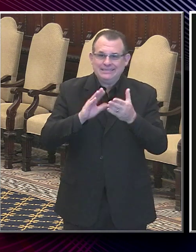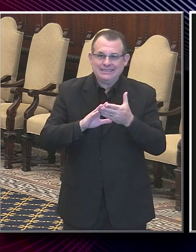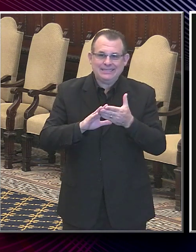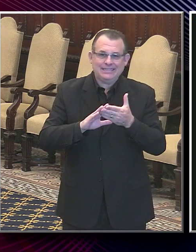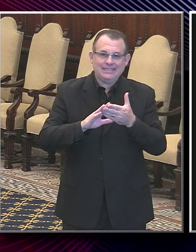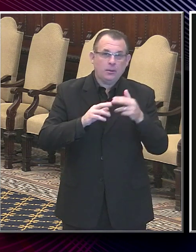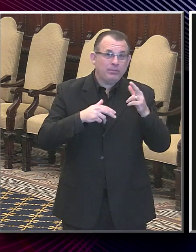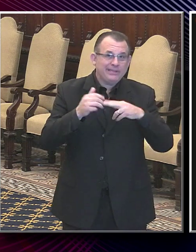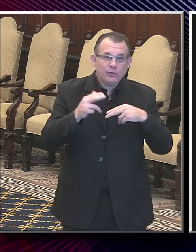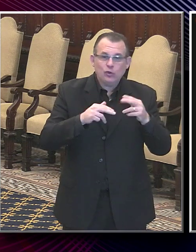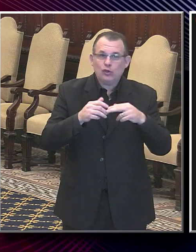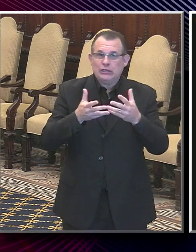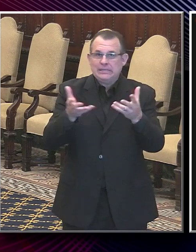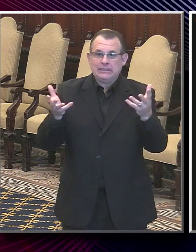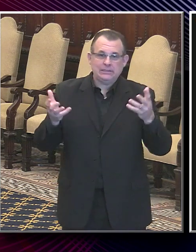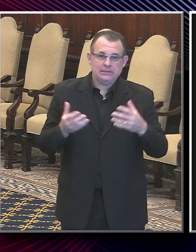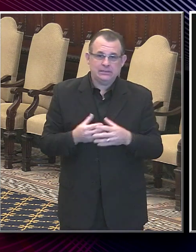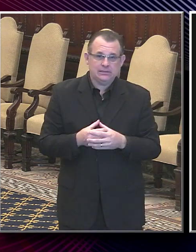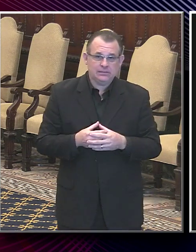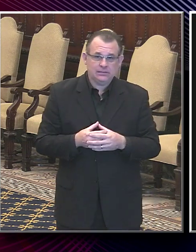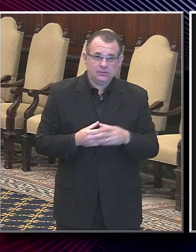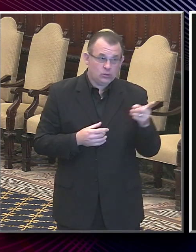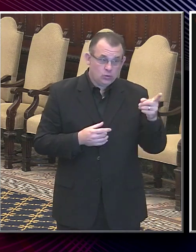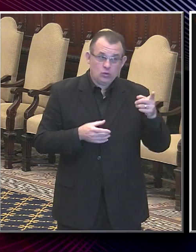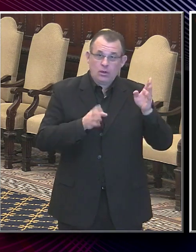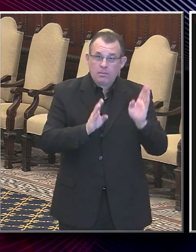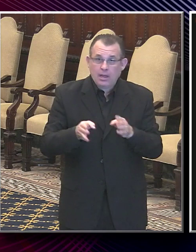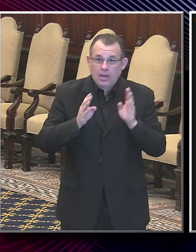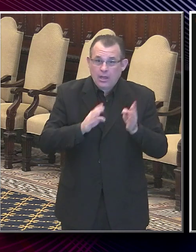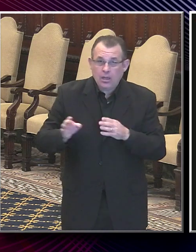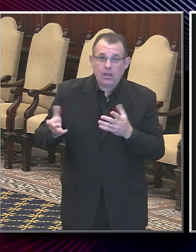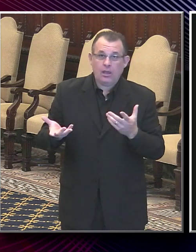municipal buildings? Are you planning to, are